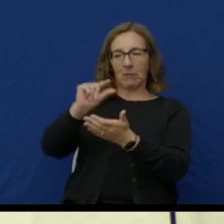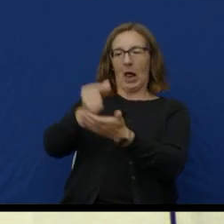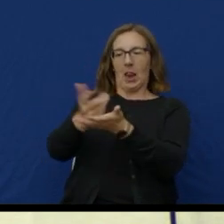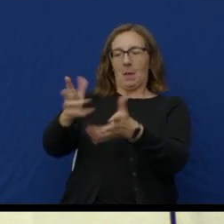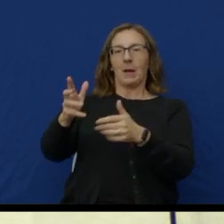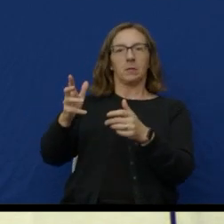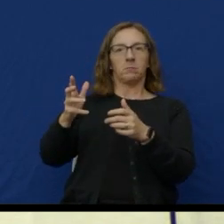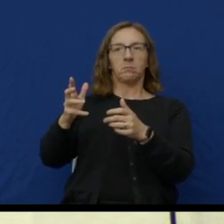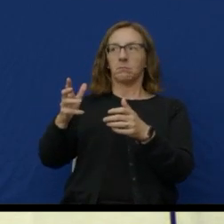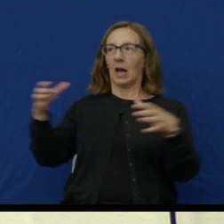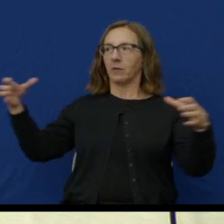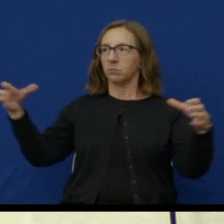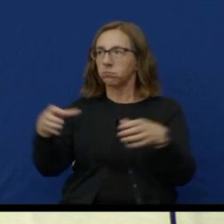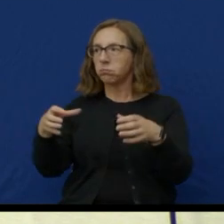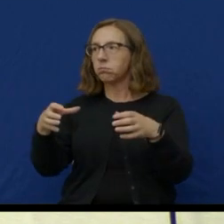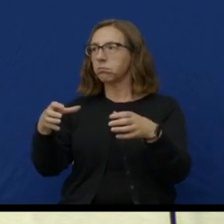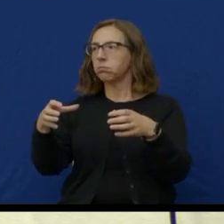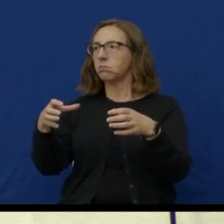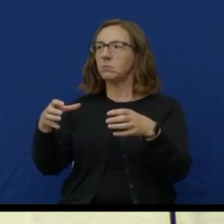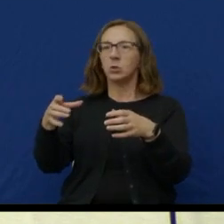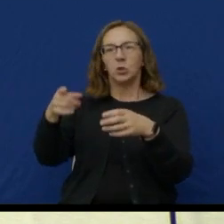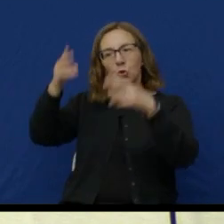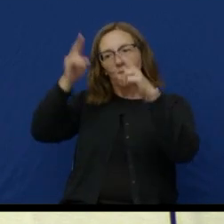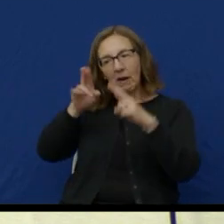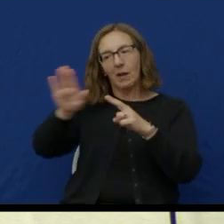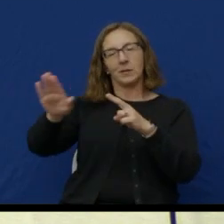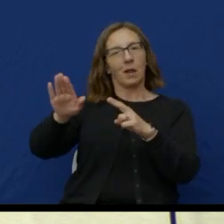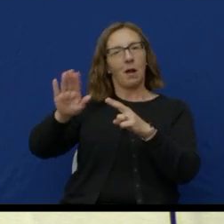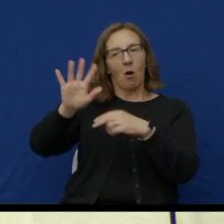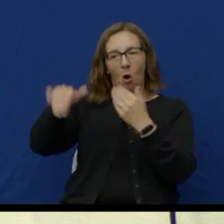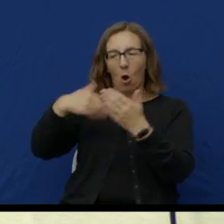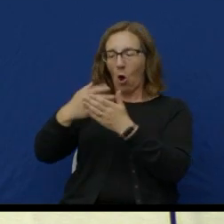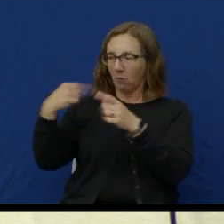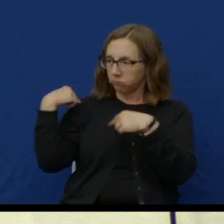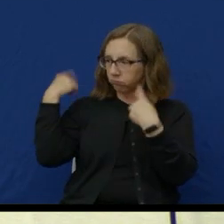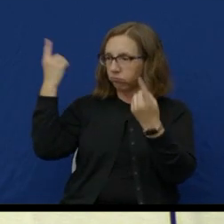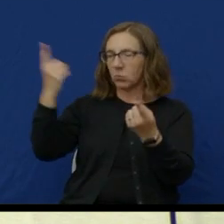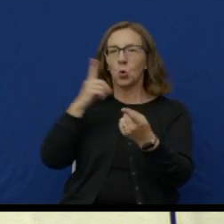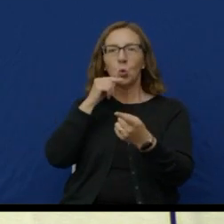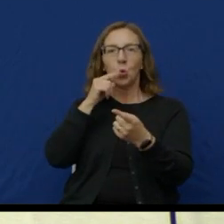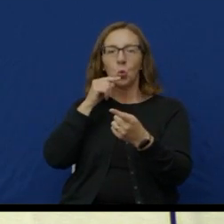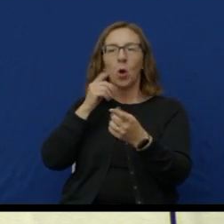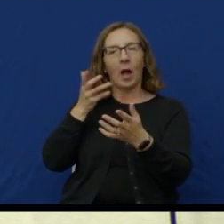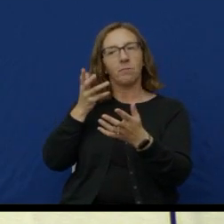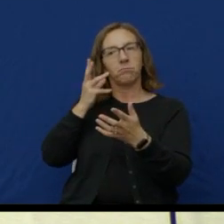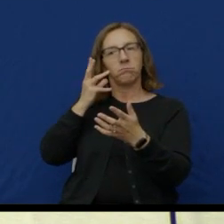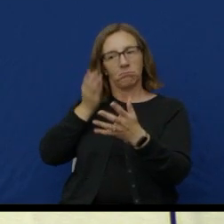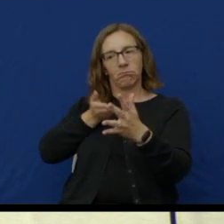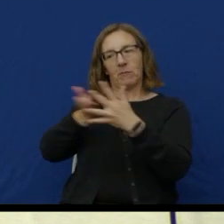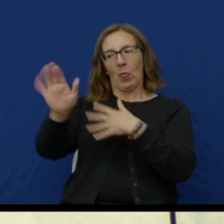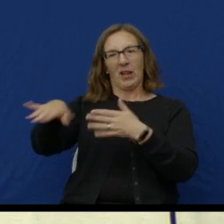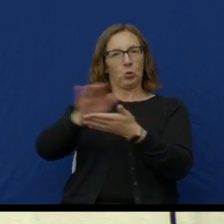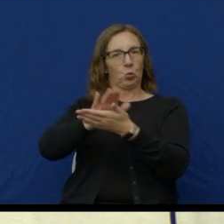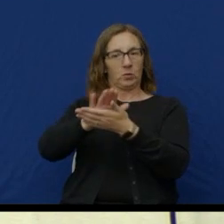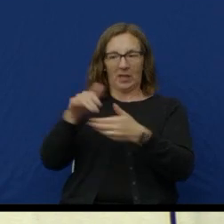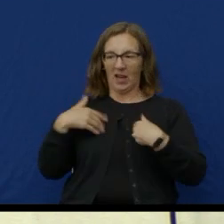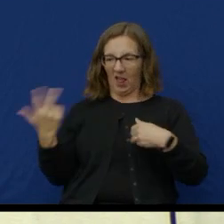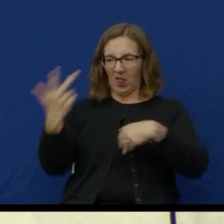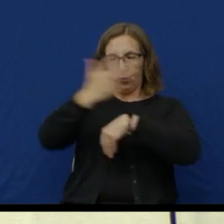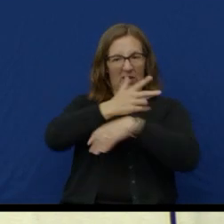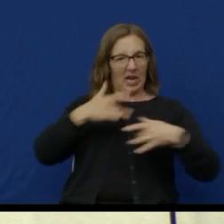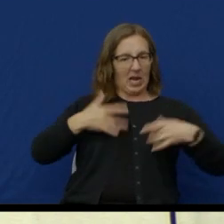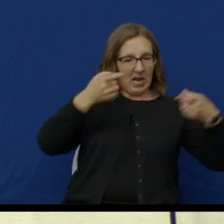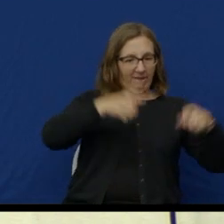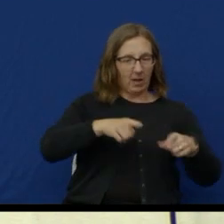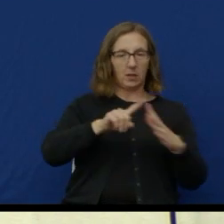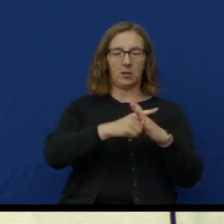celebration just to make it an upbeat thing, to recognize the accomplishments of those who had passed through those portals. They had a 3-day event starting on